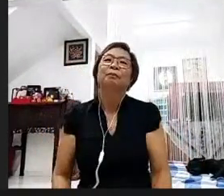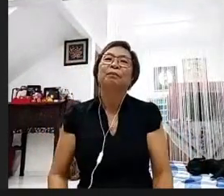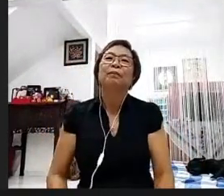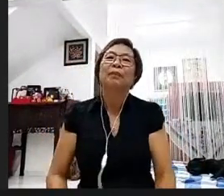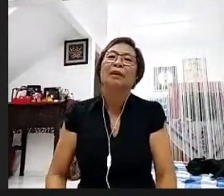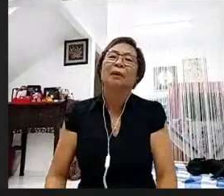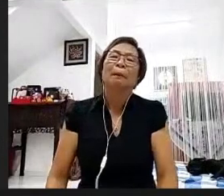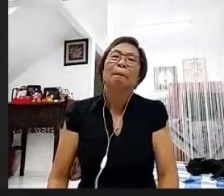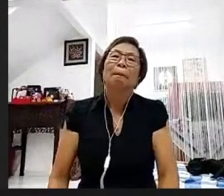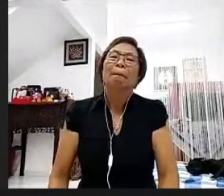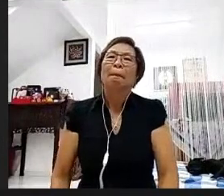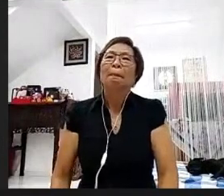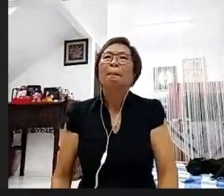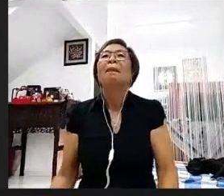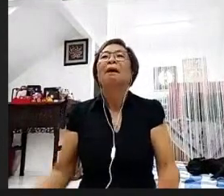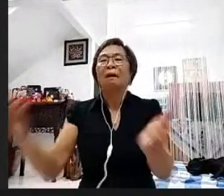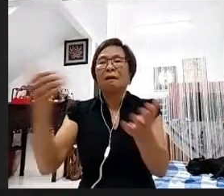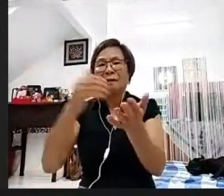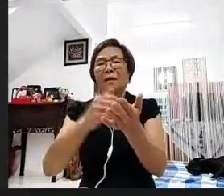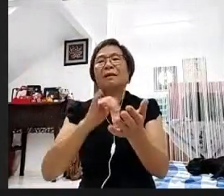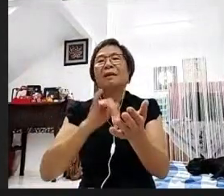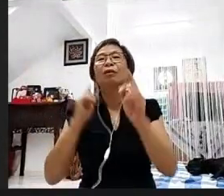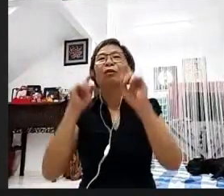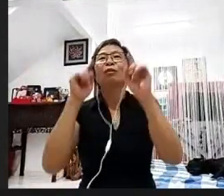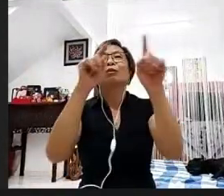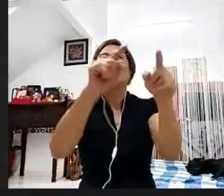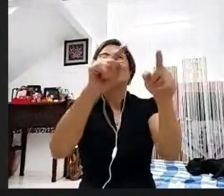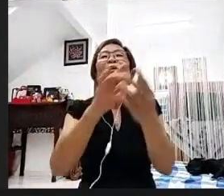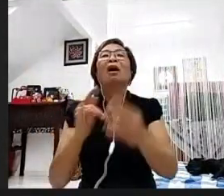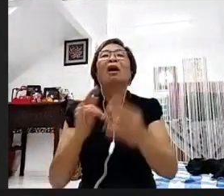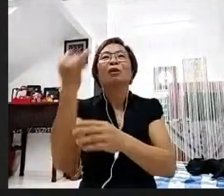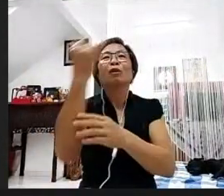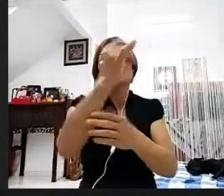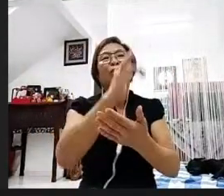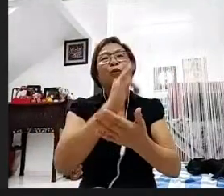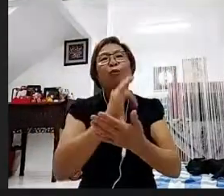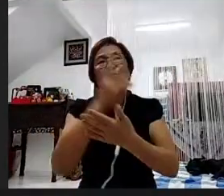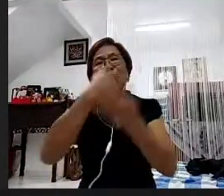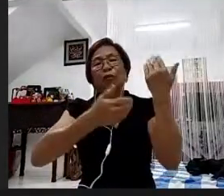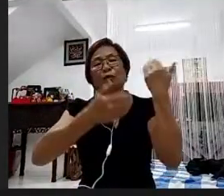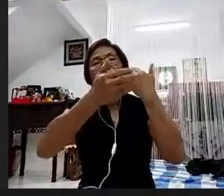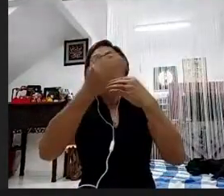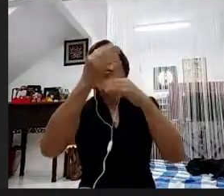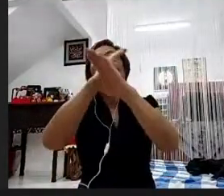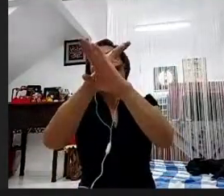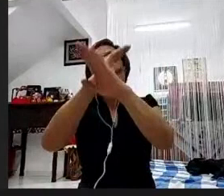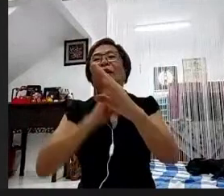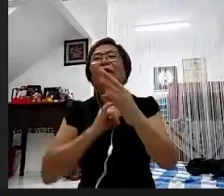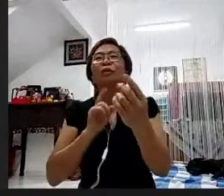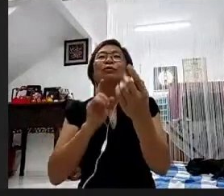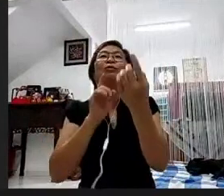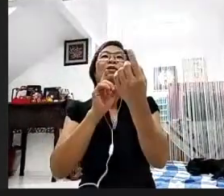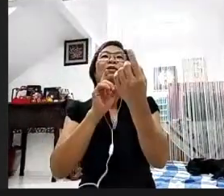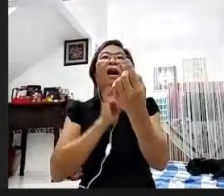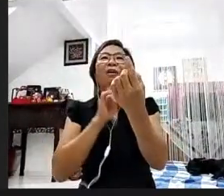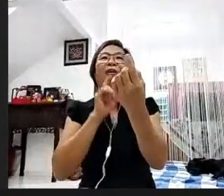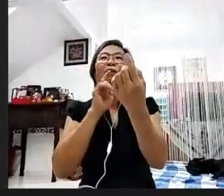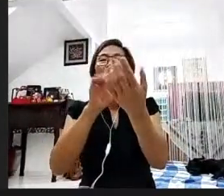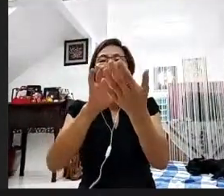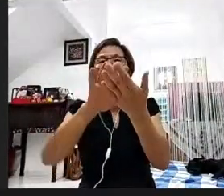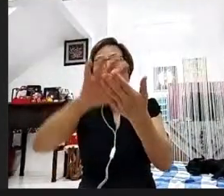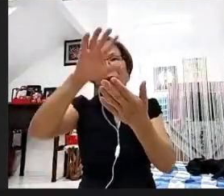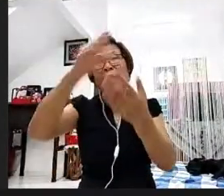samma sambuddhassa. Namo tassa bhagavato